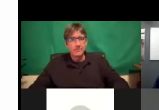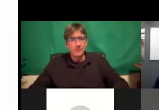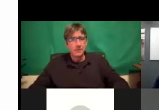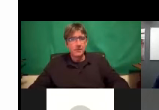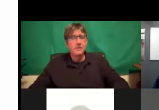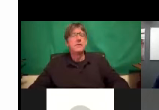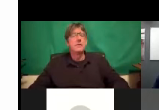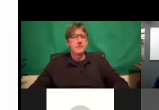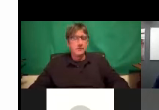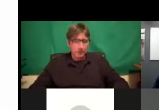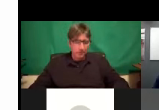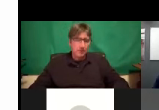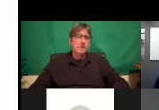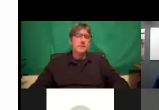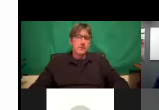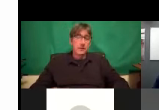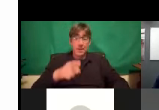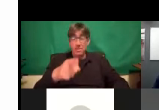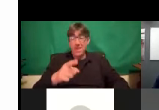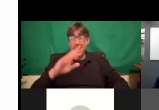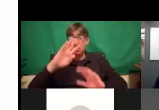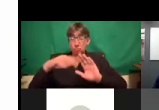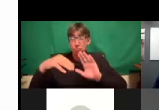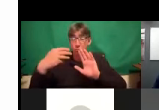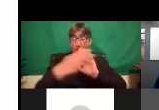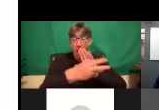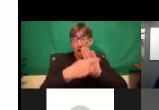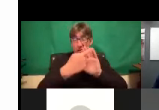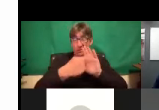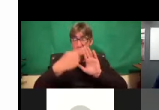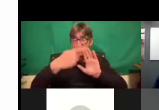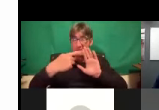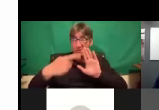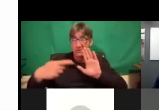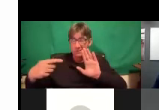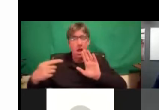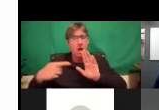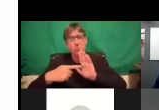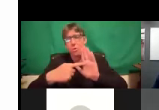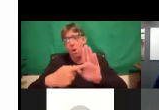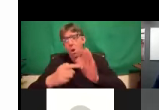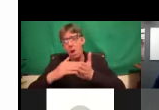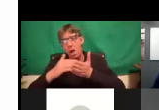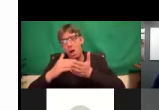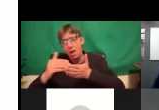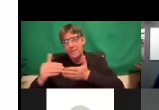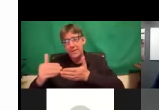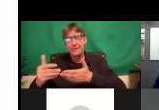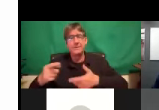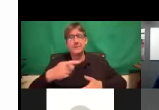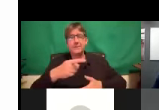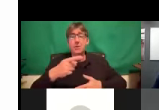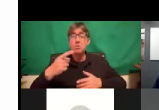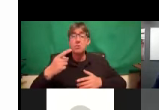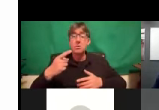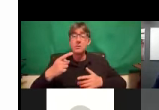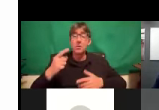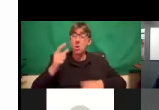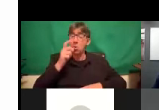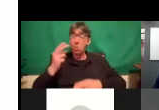I think this is a really helpful chart. We show it all the time, and it's really just trying to help understand what does ridership on the T look like